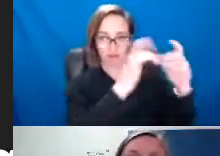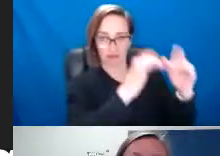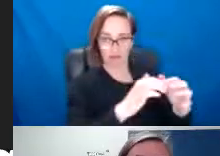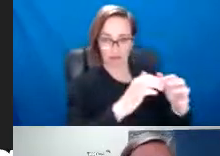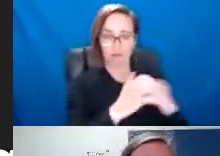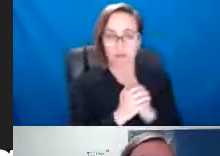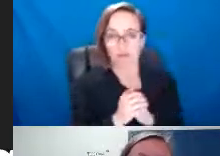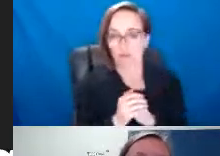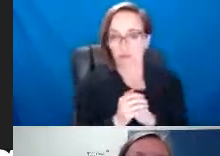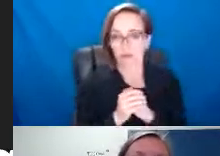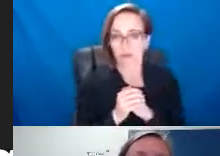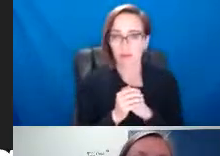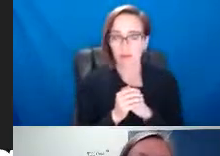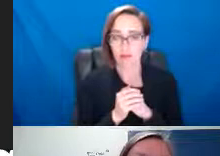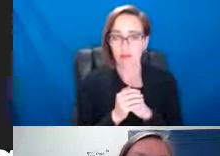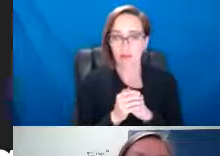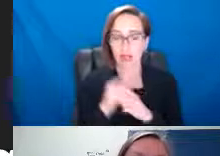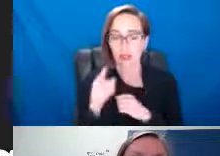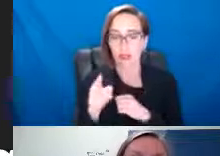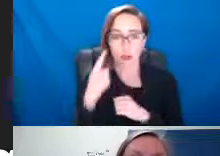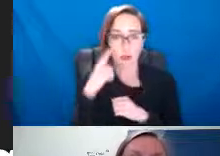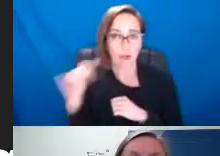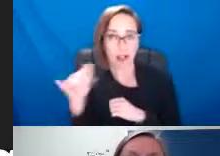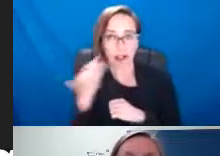she's not seeing what is being signed.